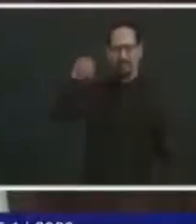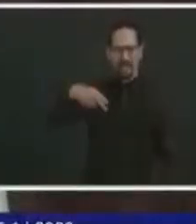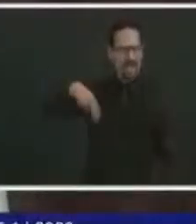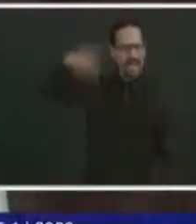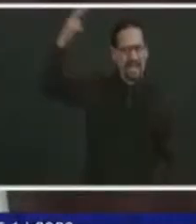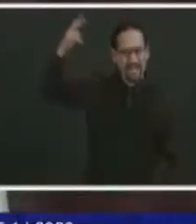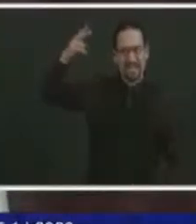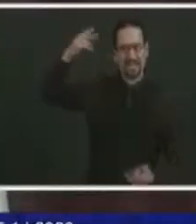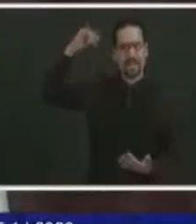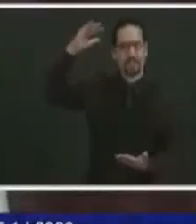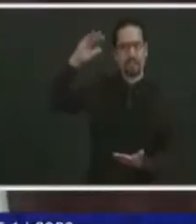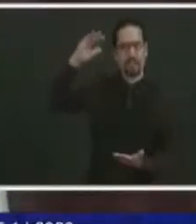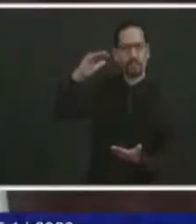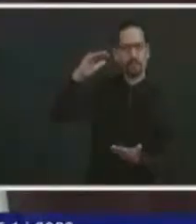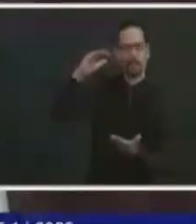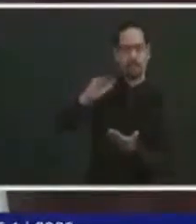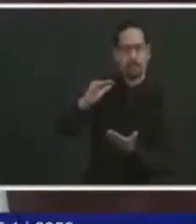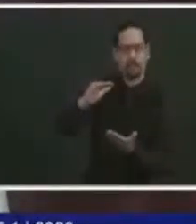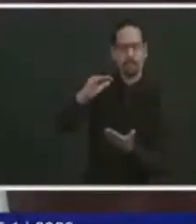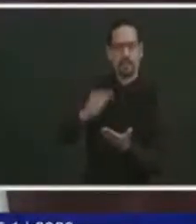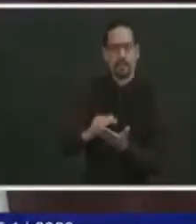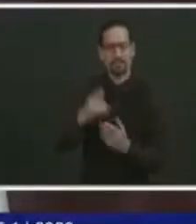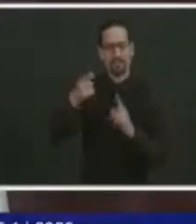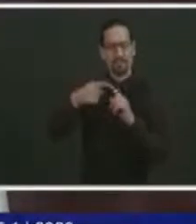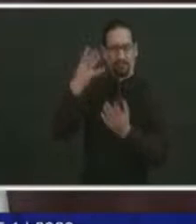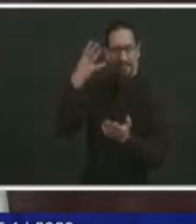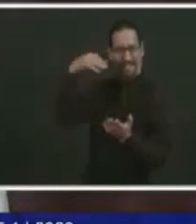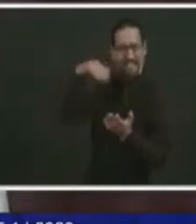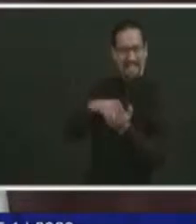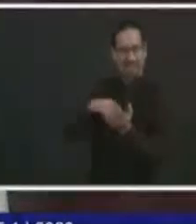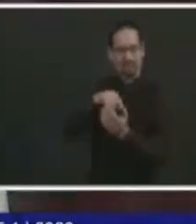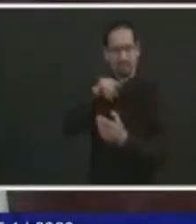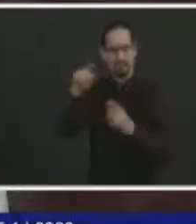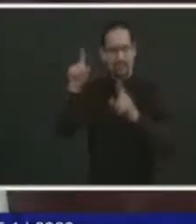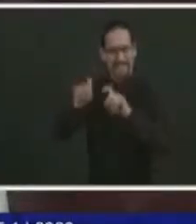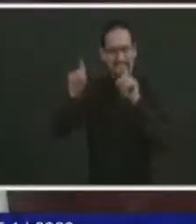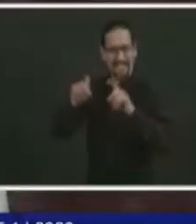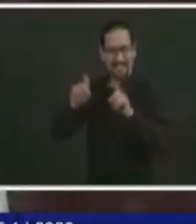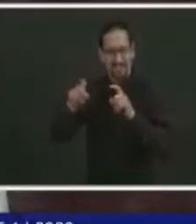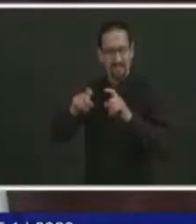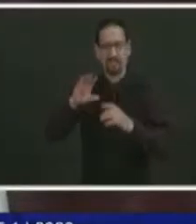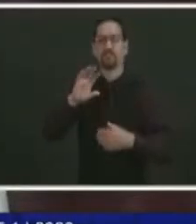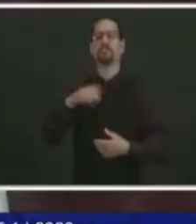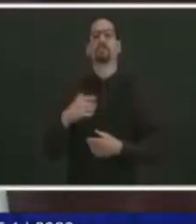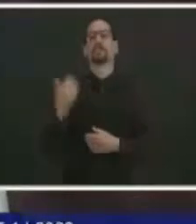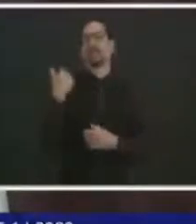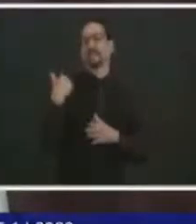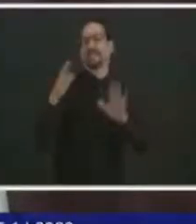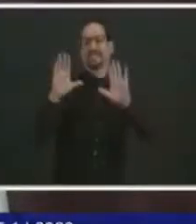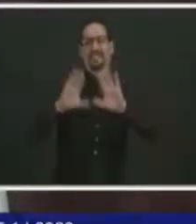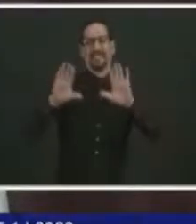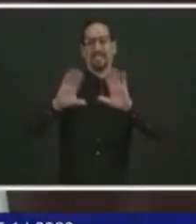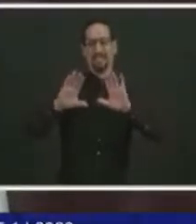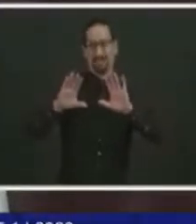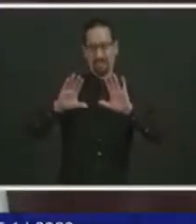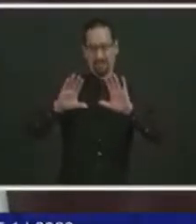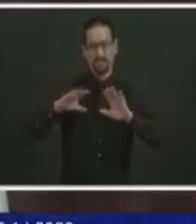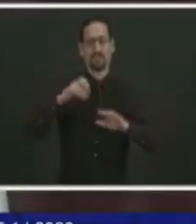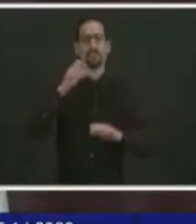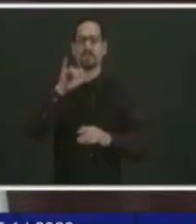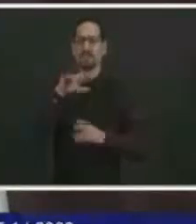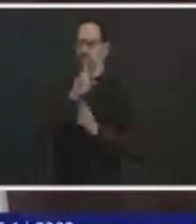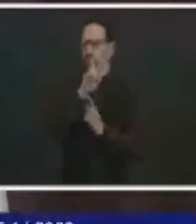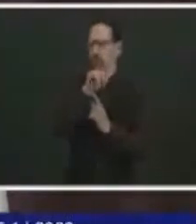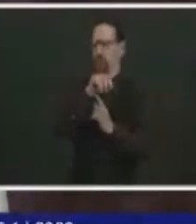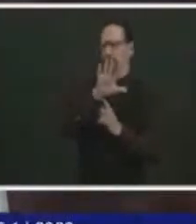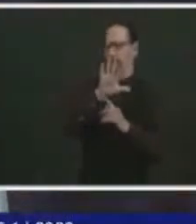that we tested 4,000 people in one day on Saturday, and 2.5% of them were positive. Yesterday,